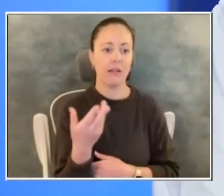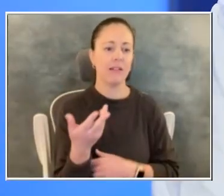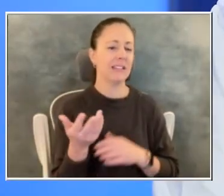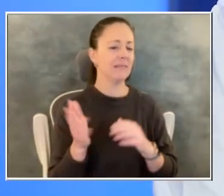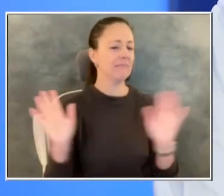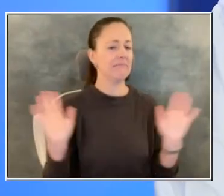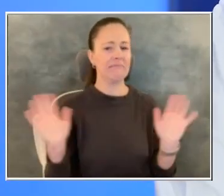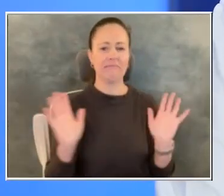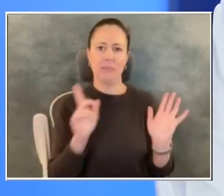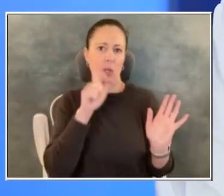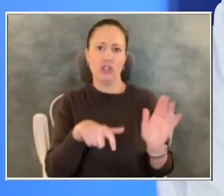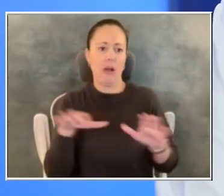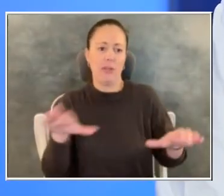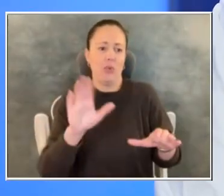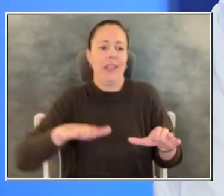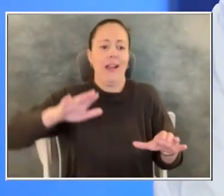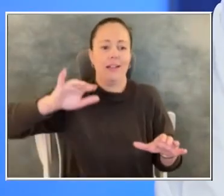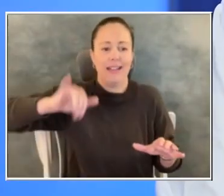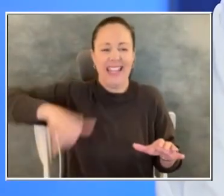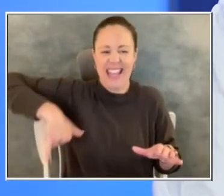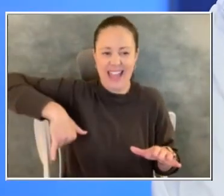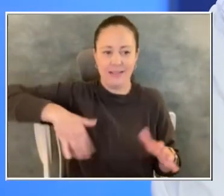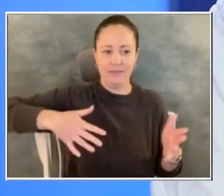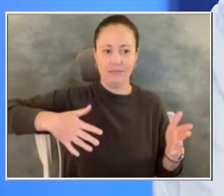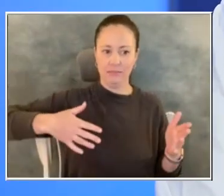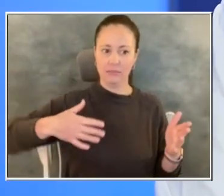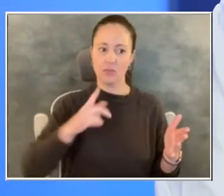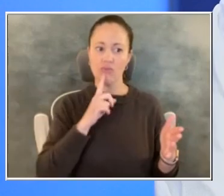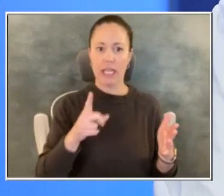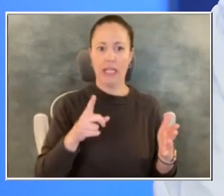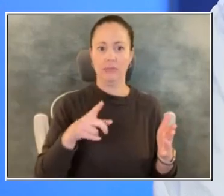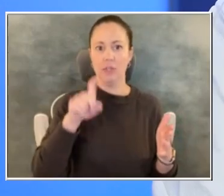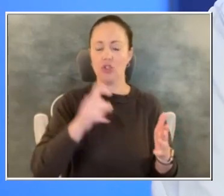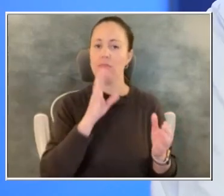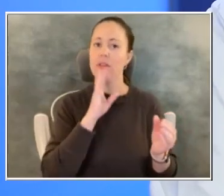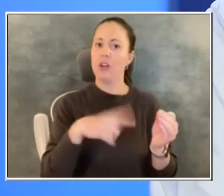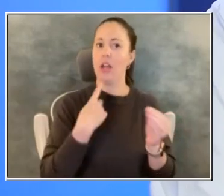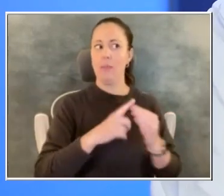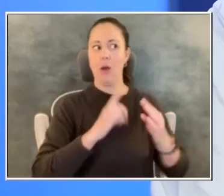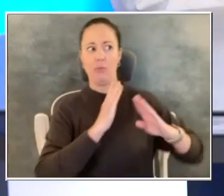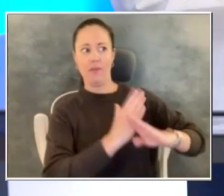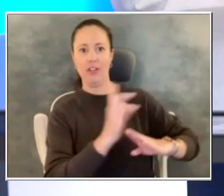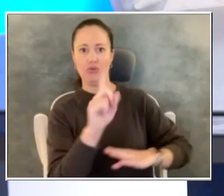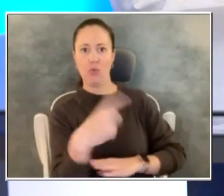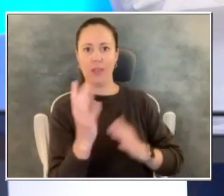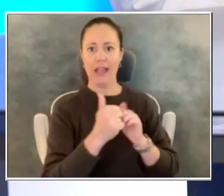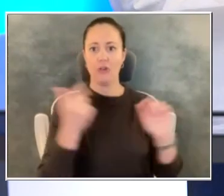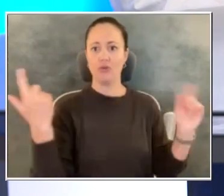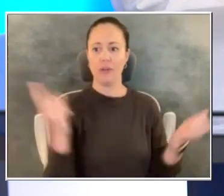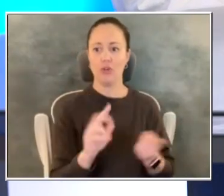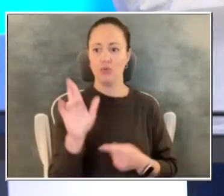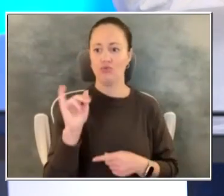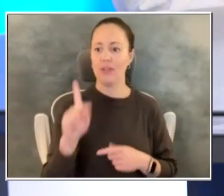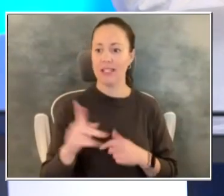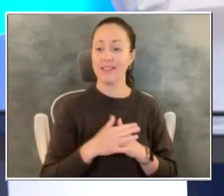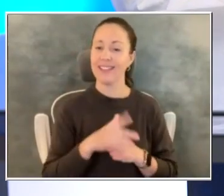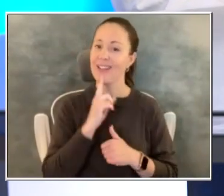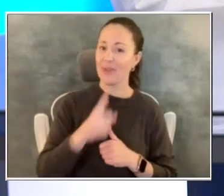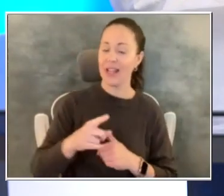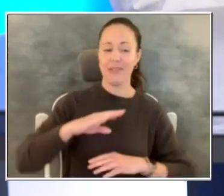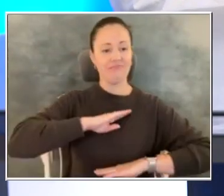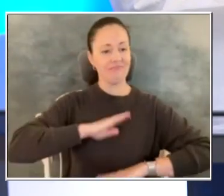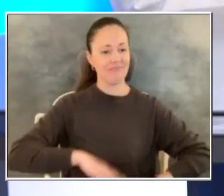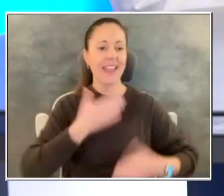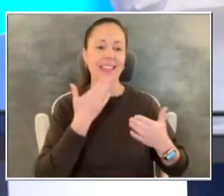to. This should be talking about purely about prevention and how we reduce her risk. That's very reassuring. Very reassuring. Thank you,